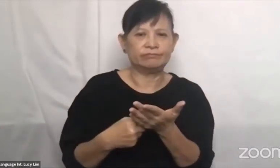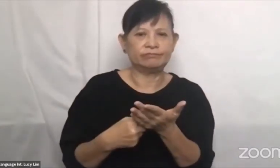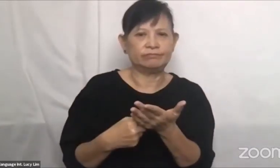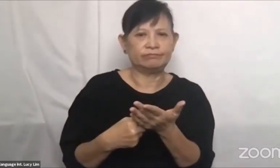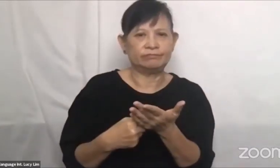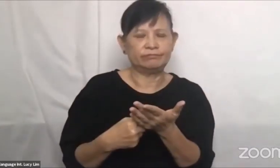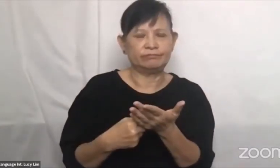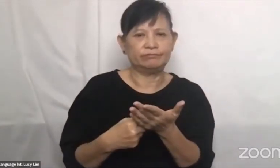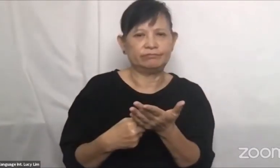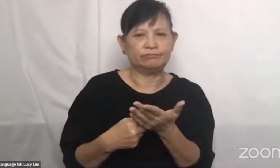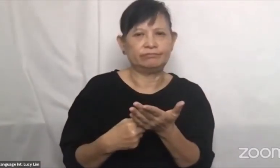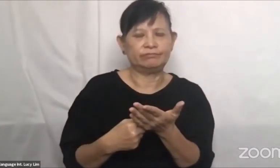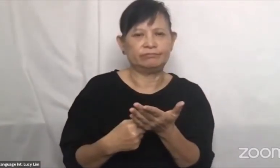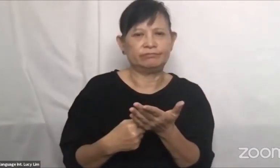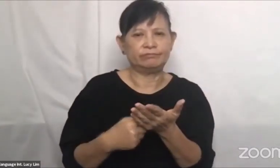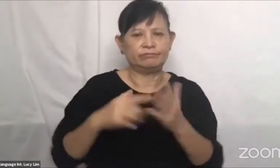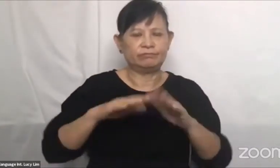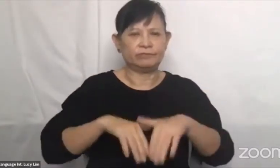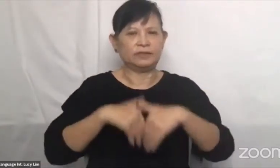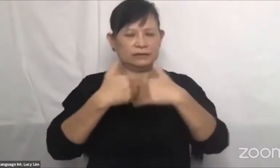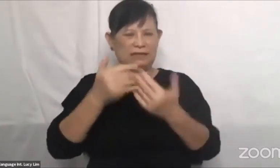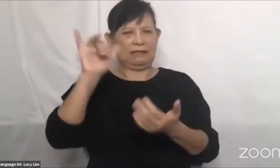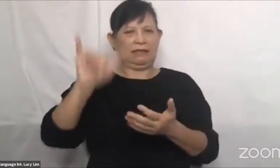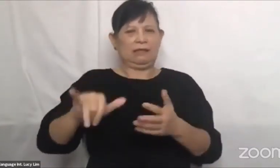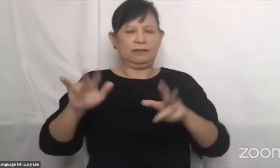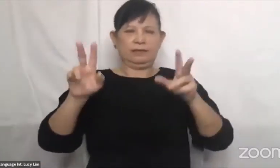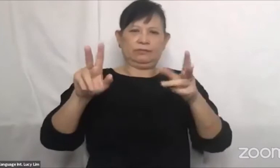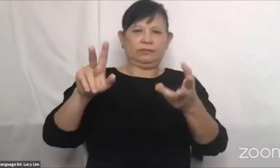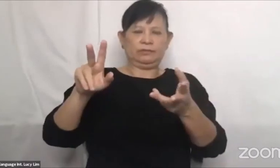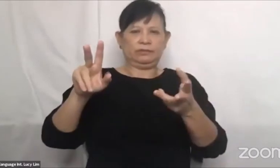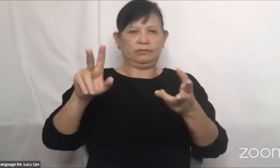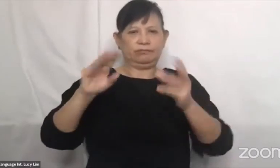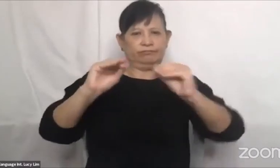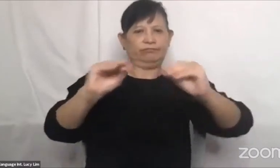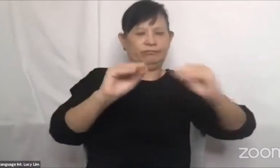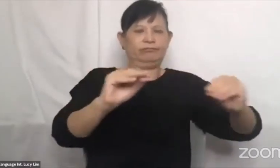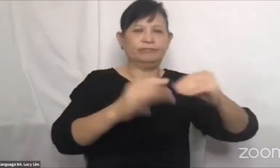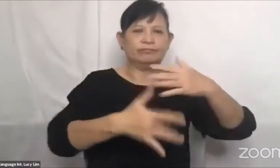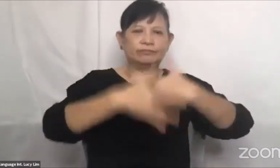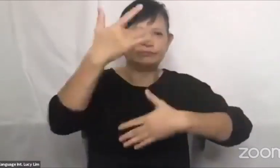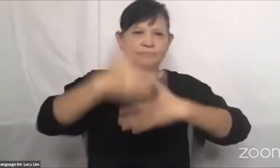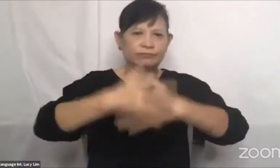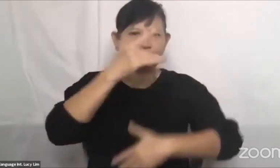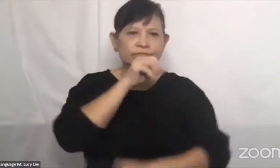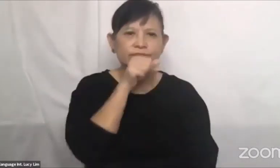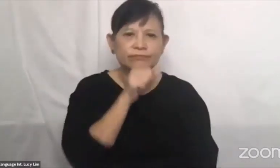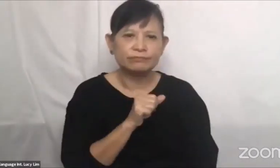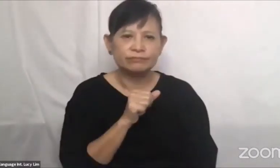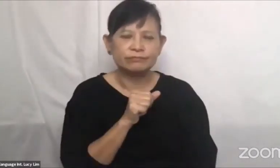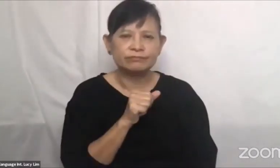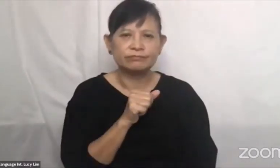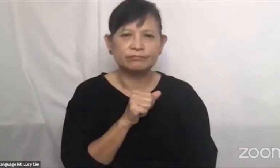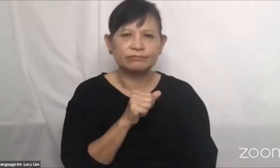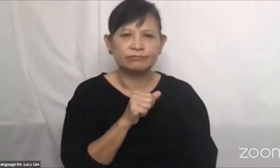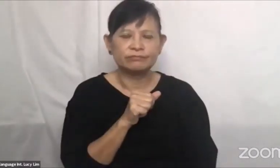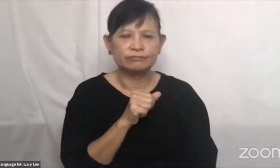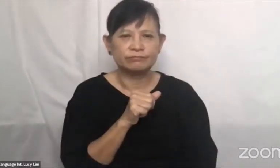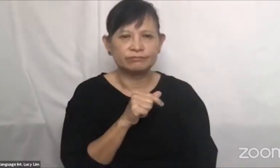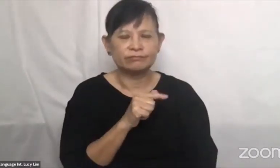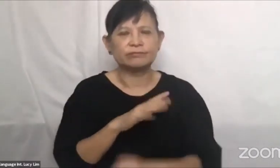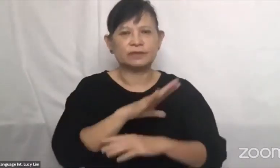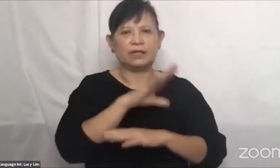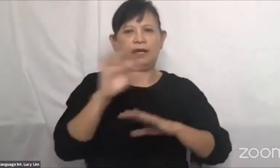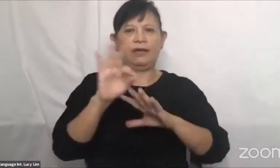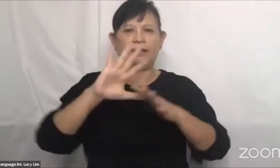things should be taught at an early age. And I feel that a lot of the things should be